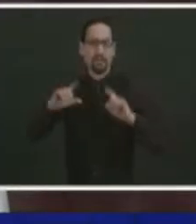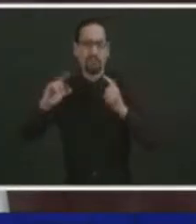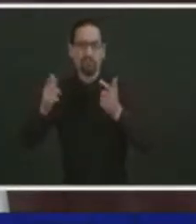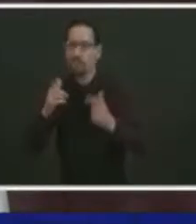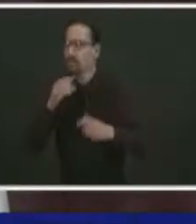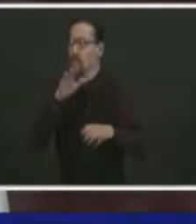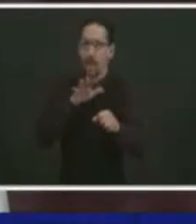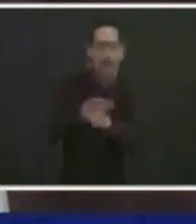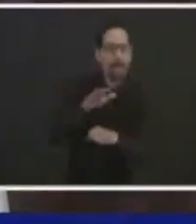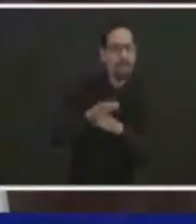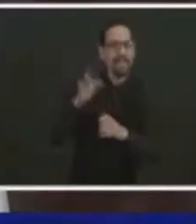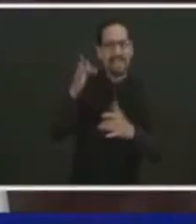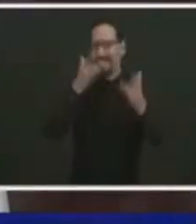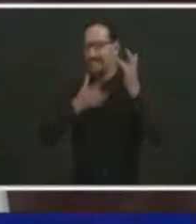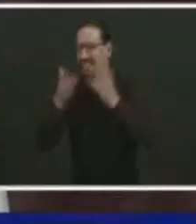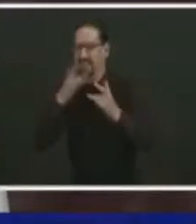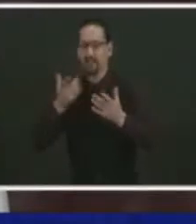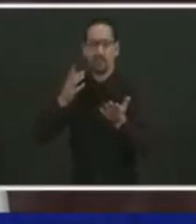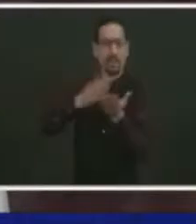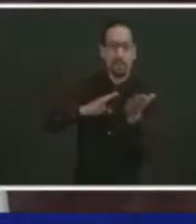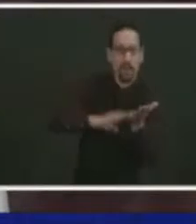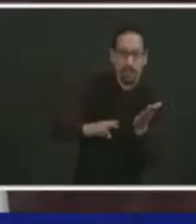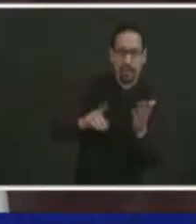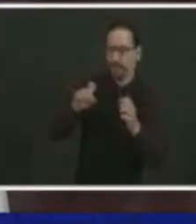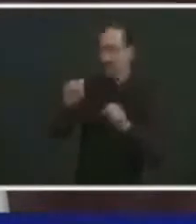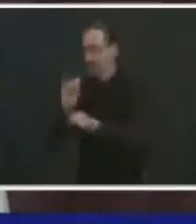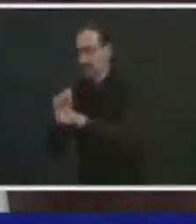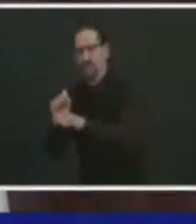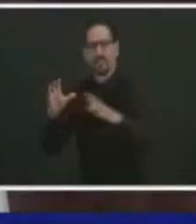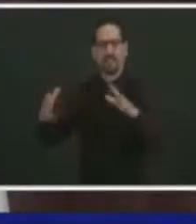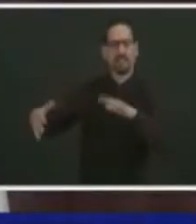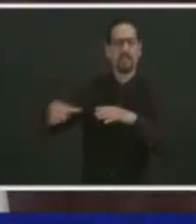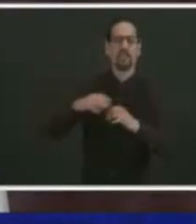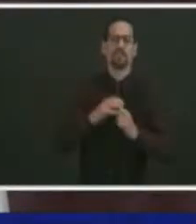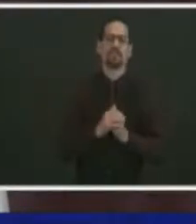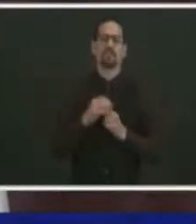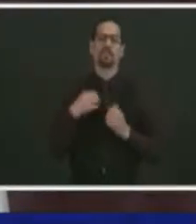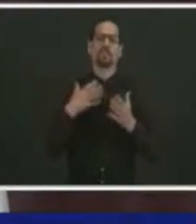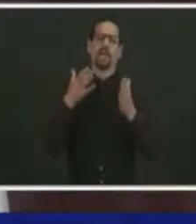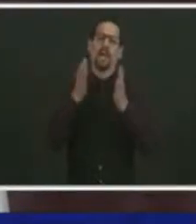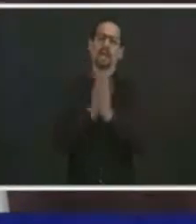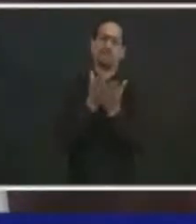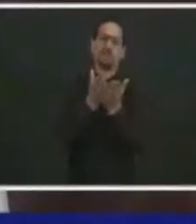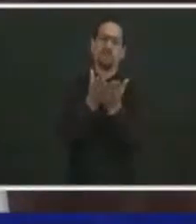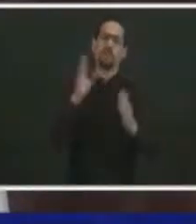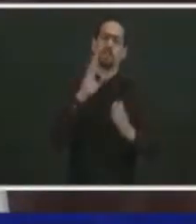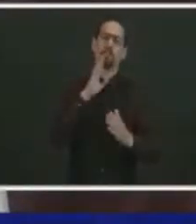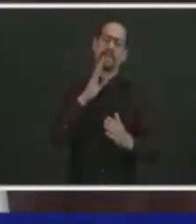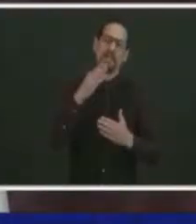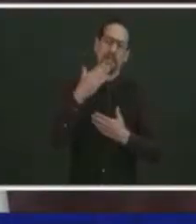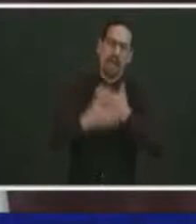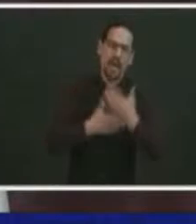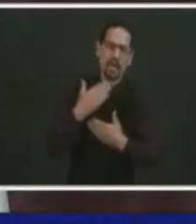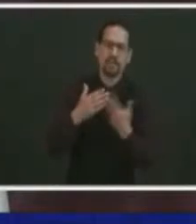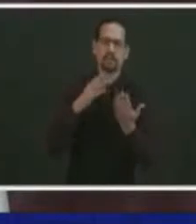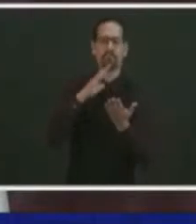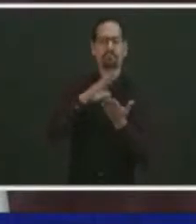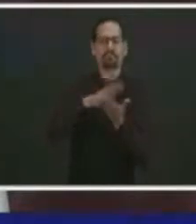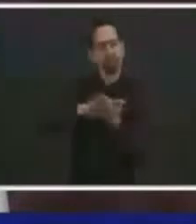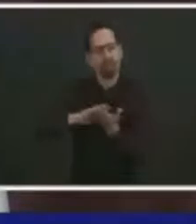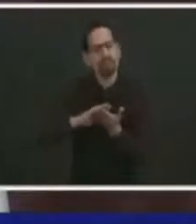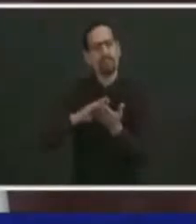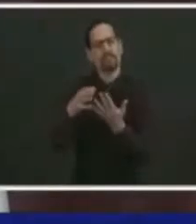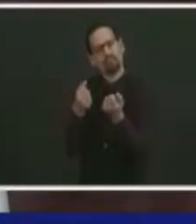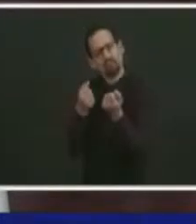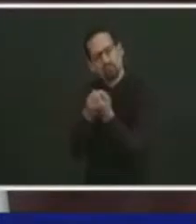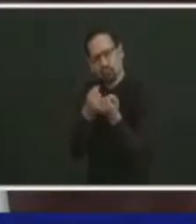and I'm just asking everyone in Rhode Island, as I have, please be kind and empathetic and patient, and in any